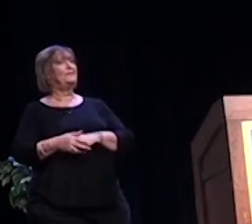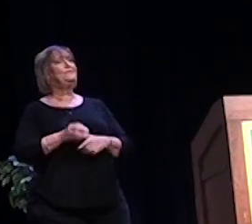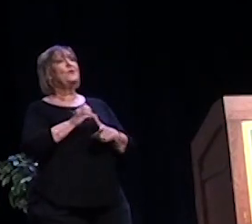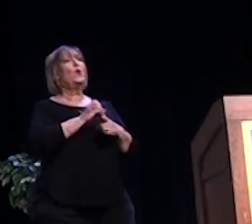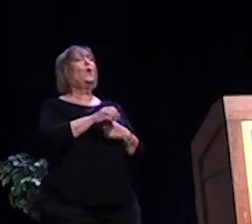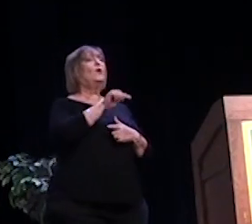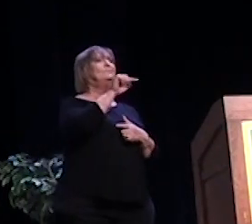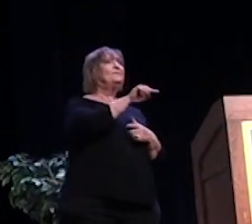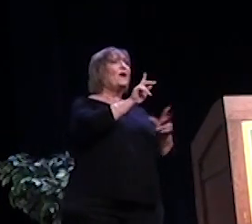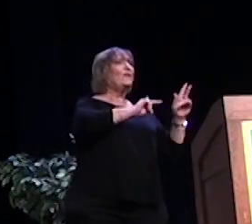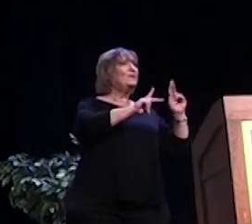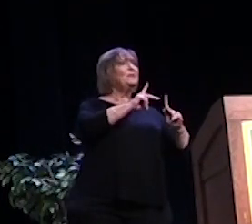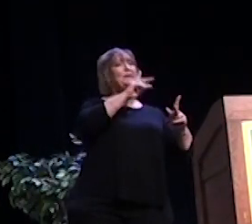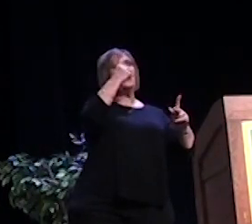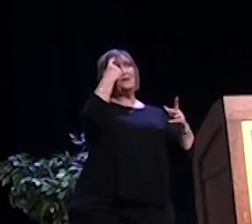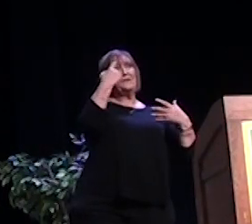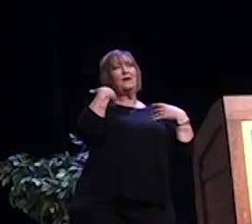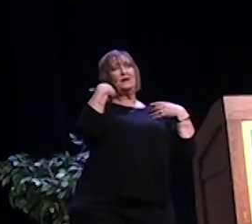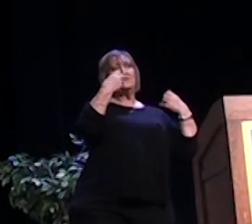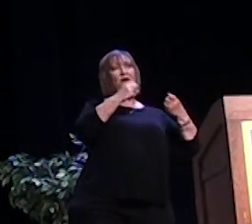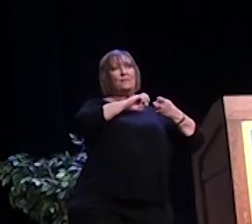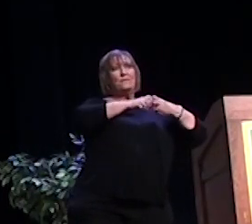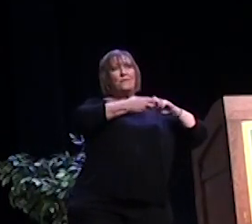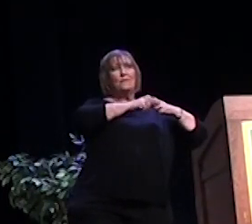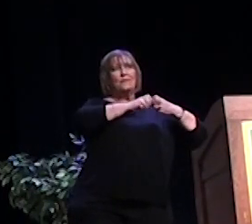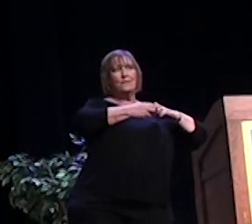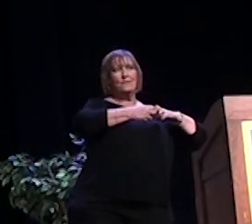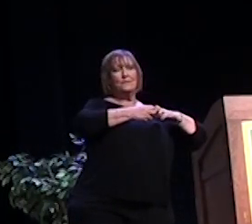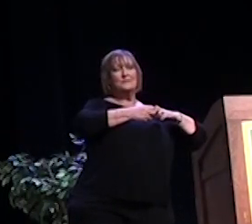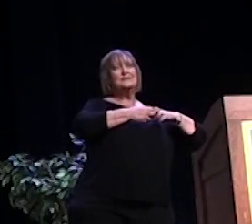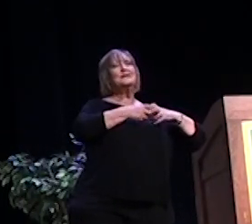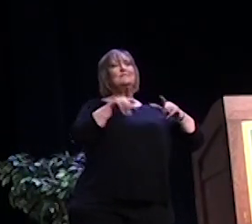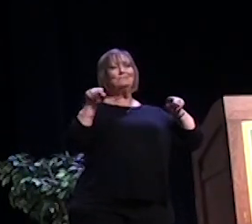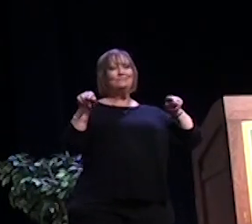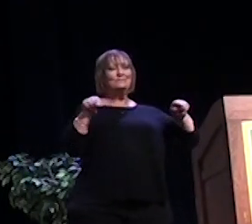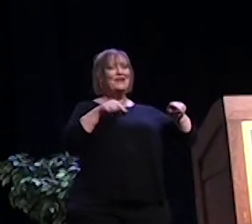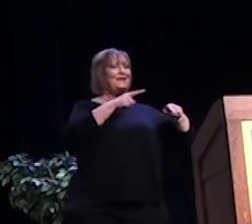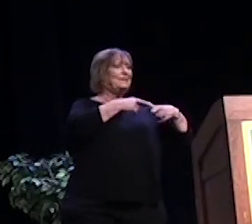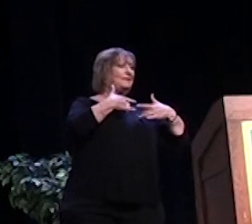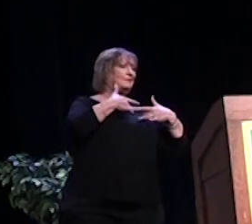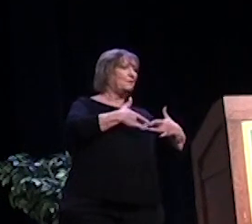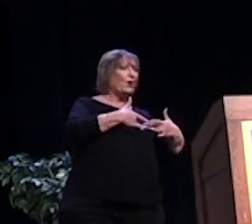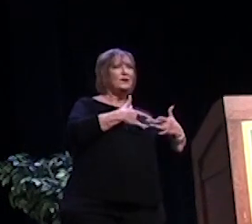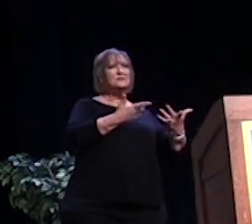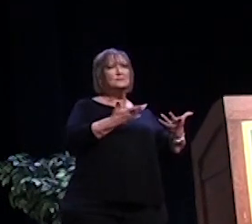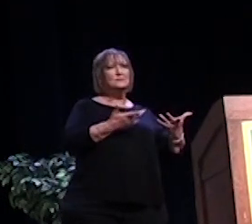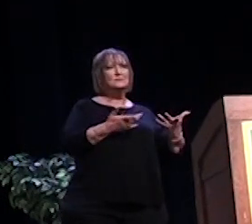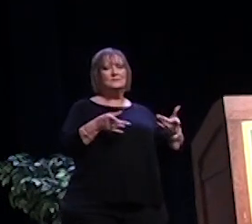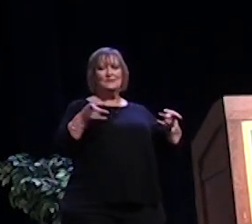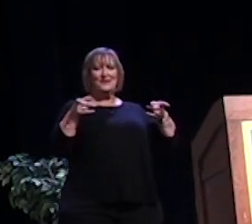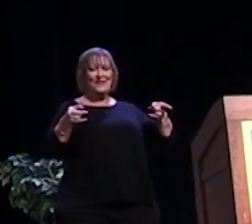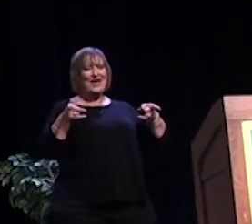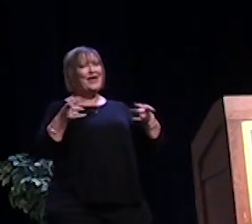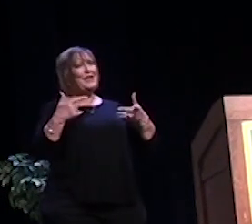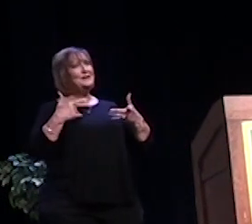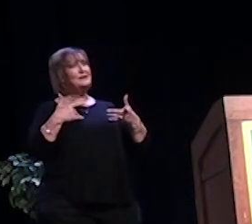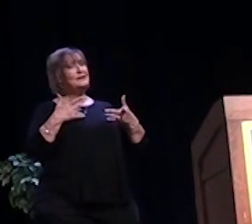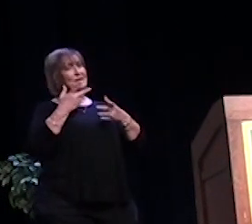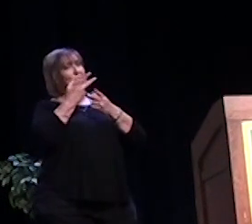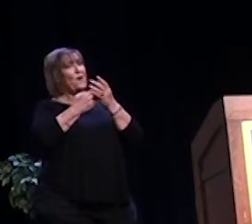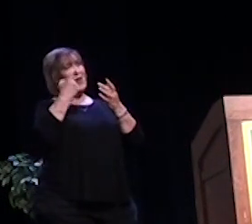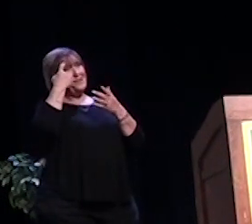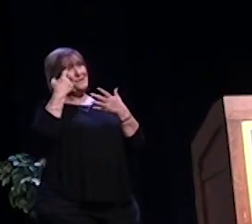teenager who's stressed about what they're going to do after high school. And those are both mental health, and they're both real, and they're both things that we have to think